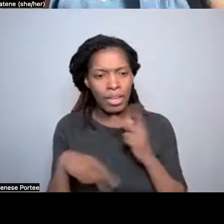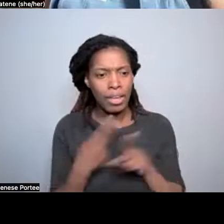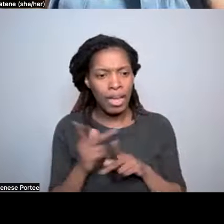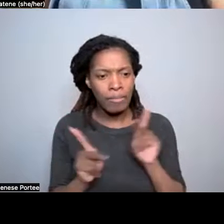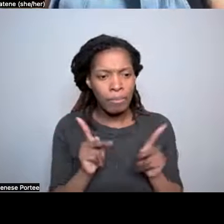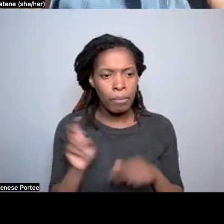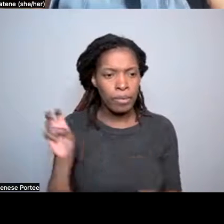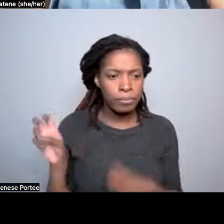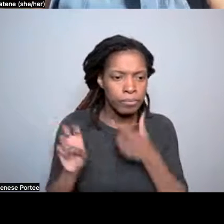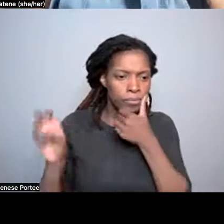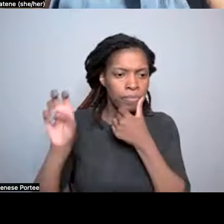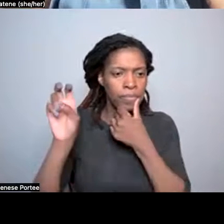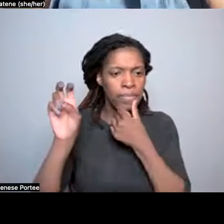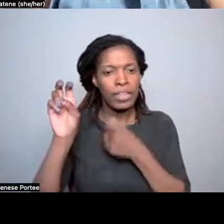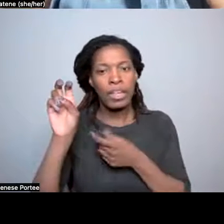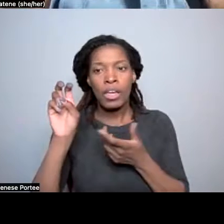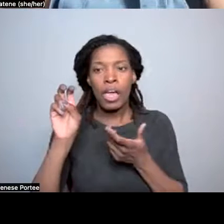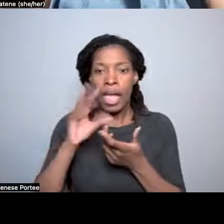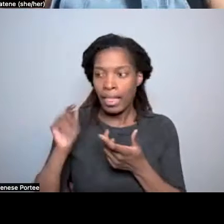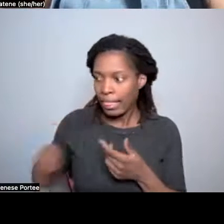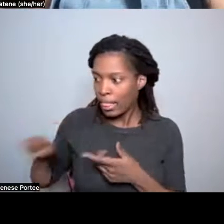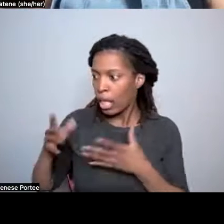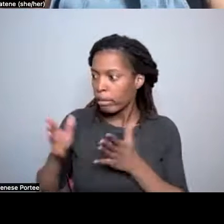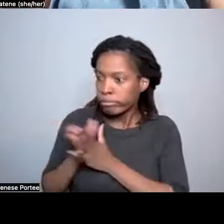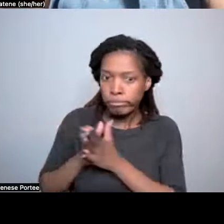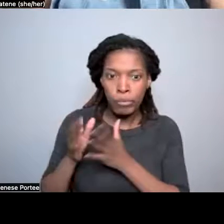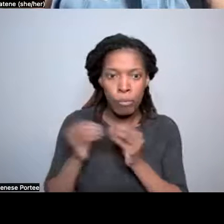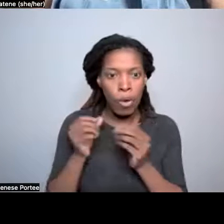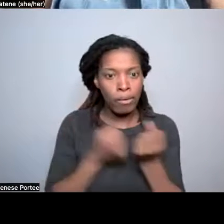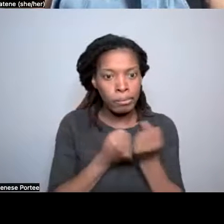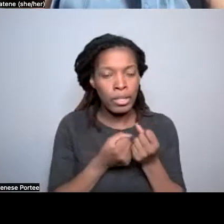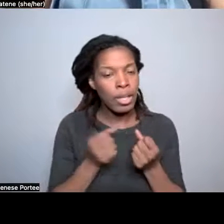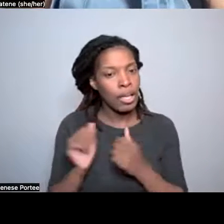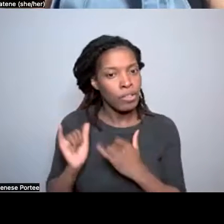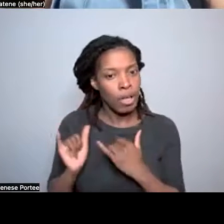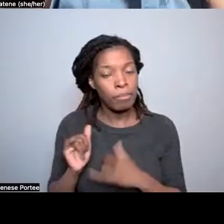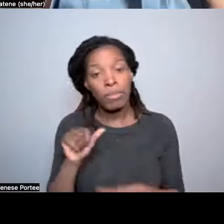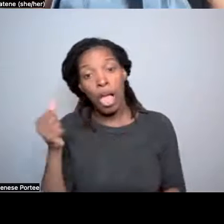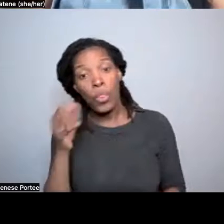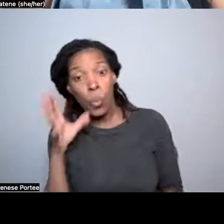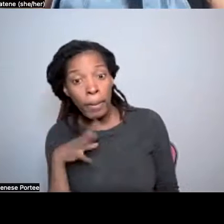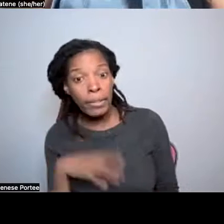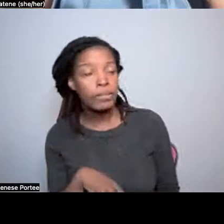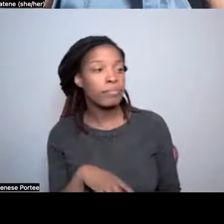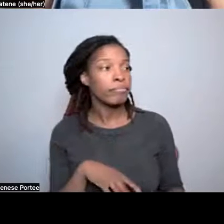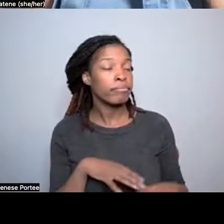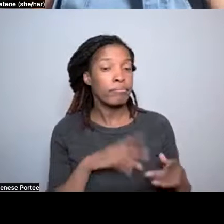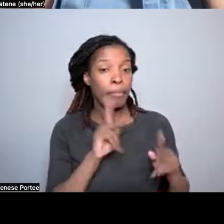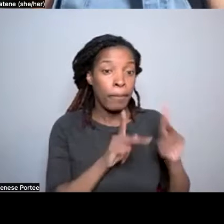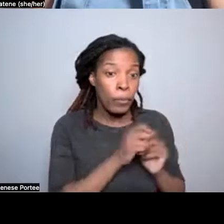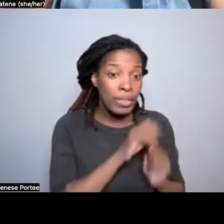journey in their sectors as well. So other women, other people with disabilities, Indigenous